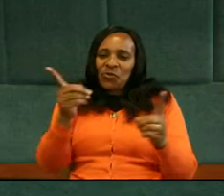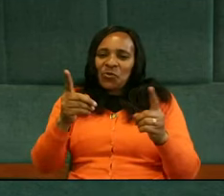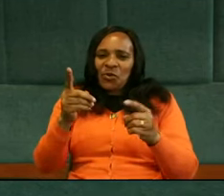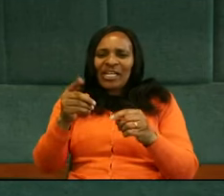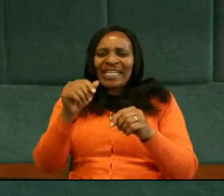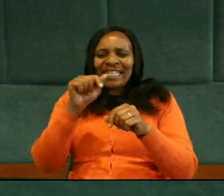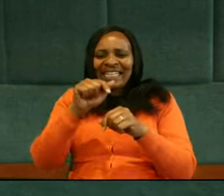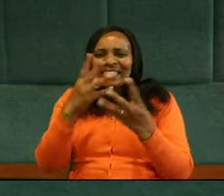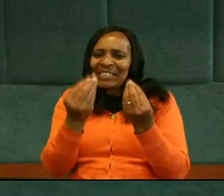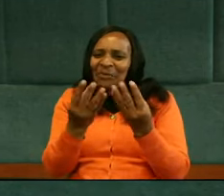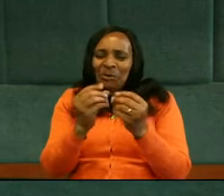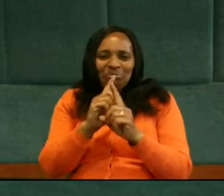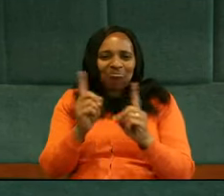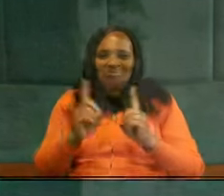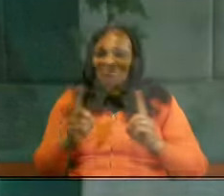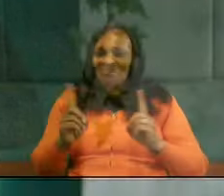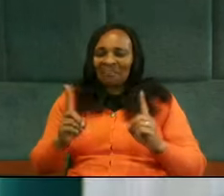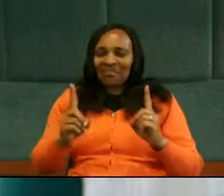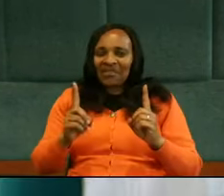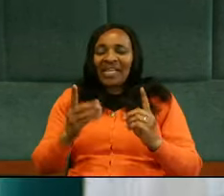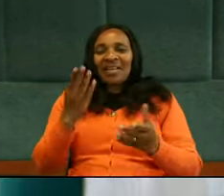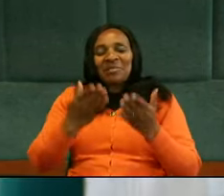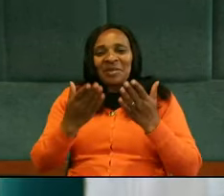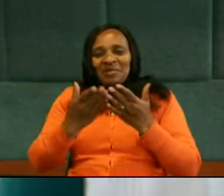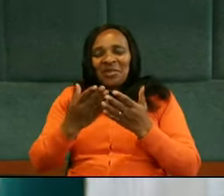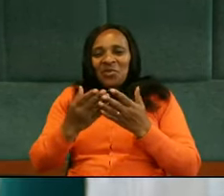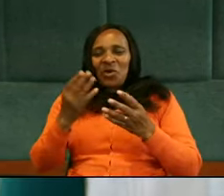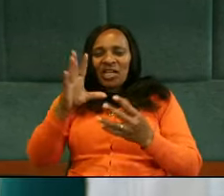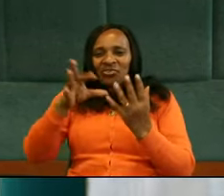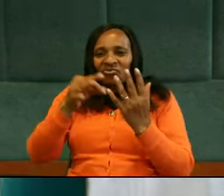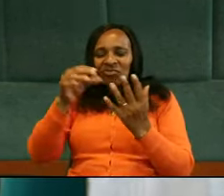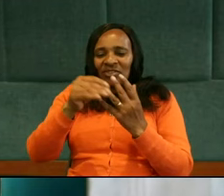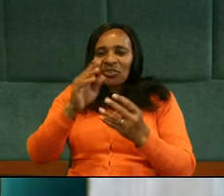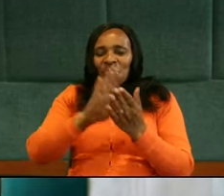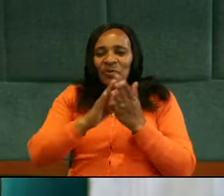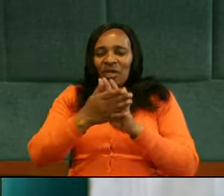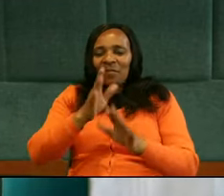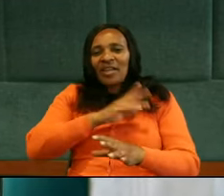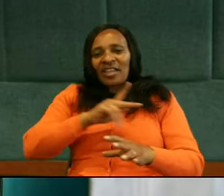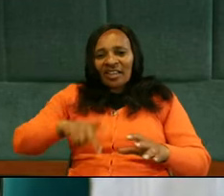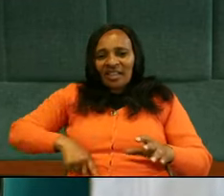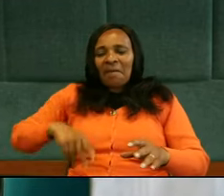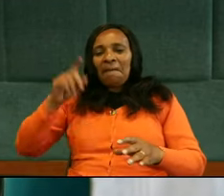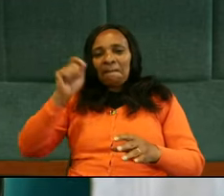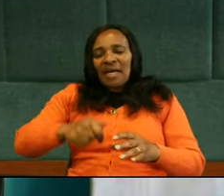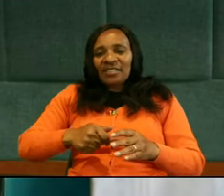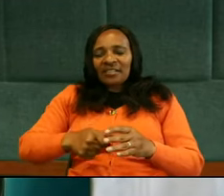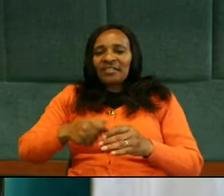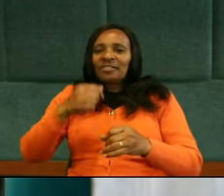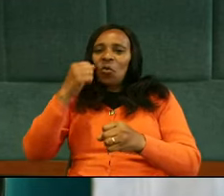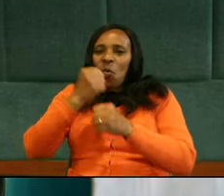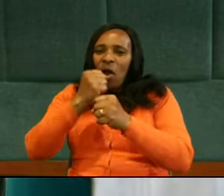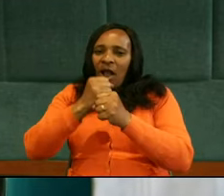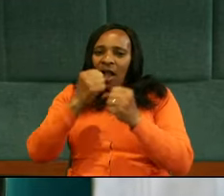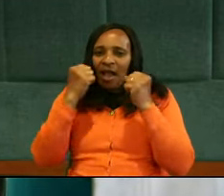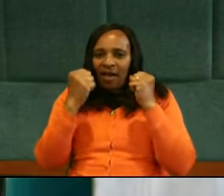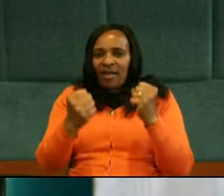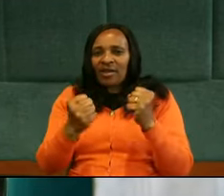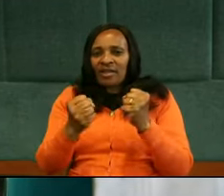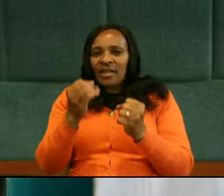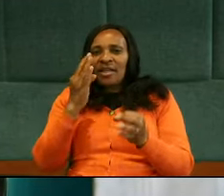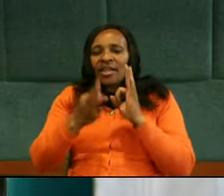silver platter. Mm-hmm. Whether you've been anointed to be king, you still have to work towards being king.